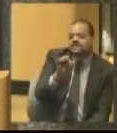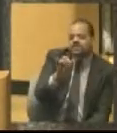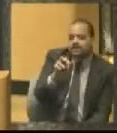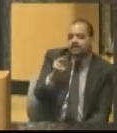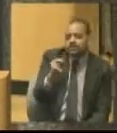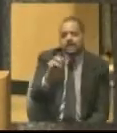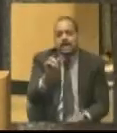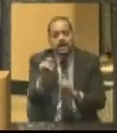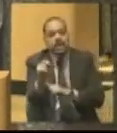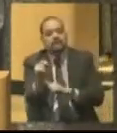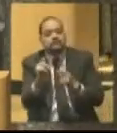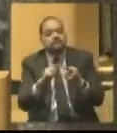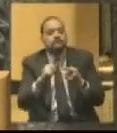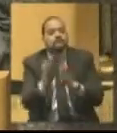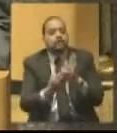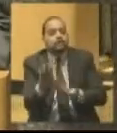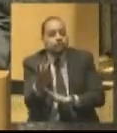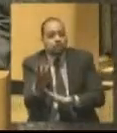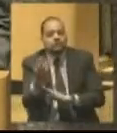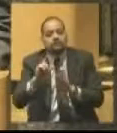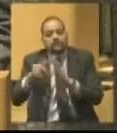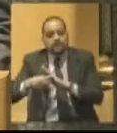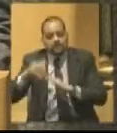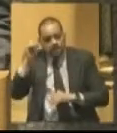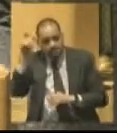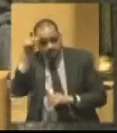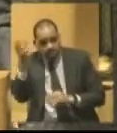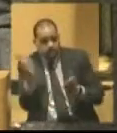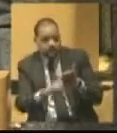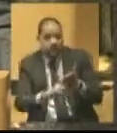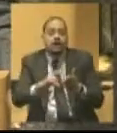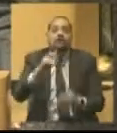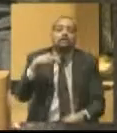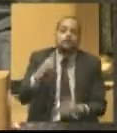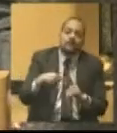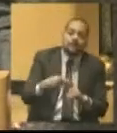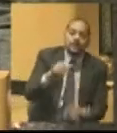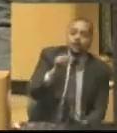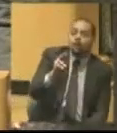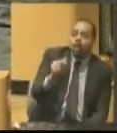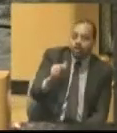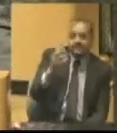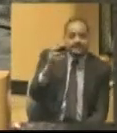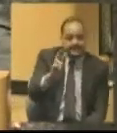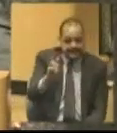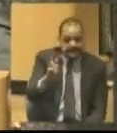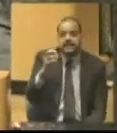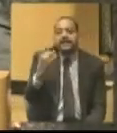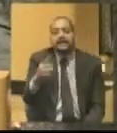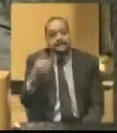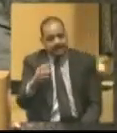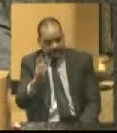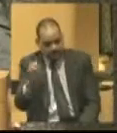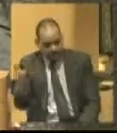and signed into law by President Lincoln on August 6, 1861. Under the terms of the Confiscation